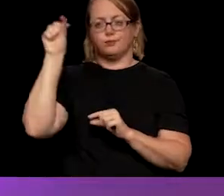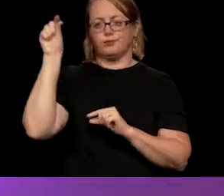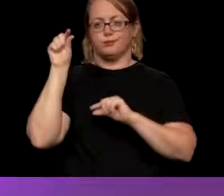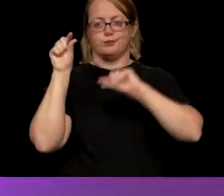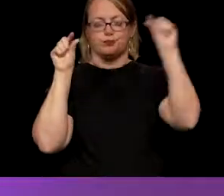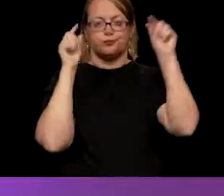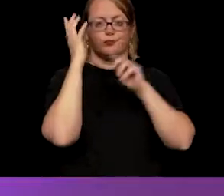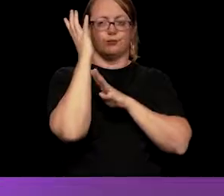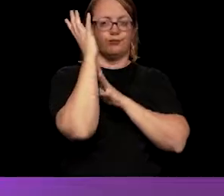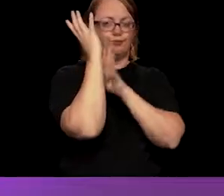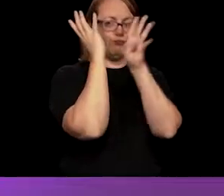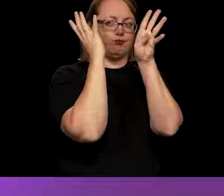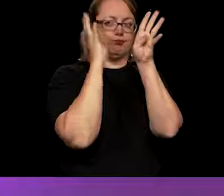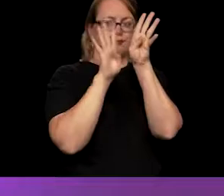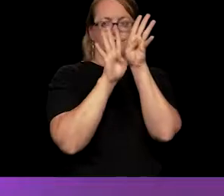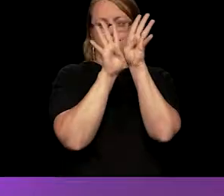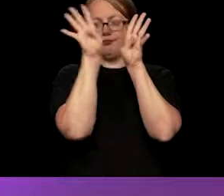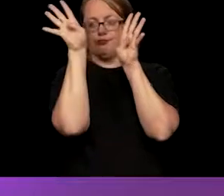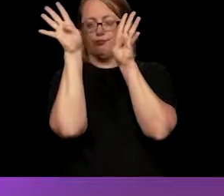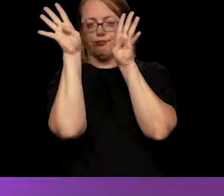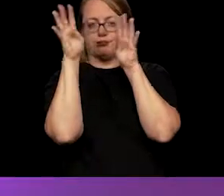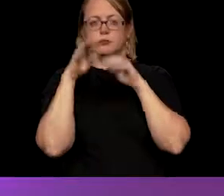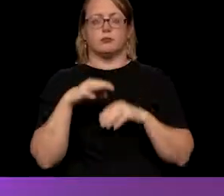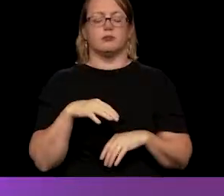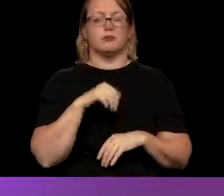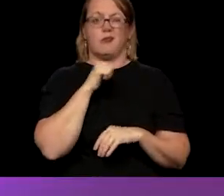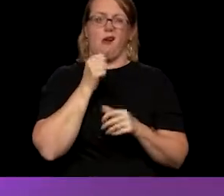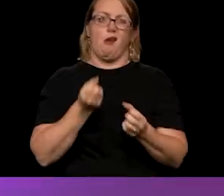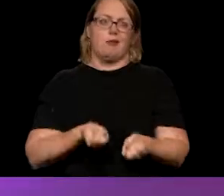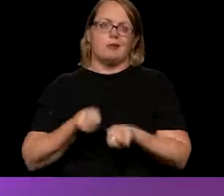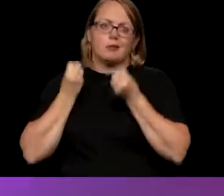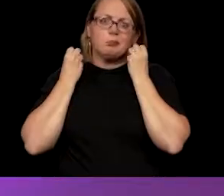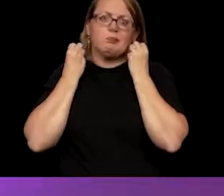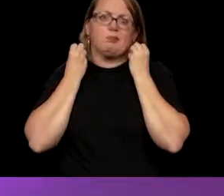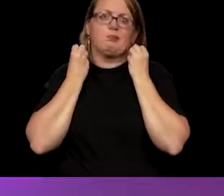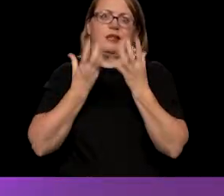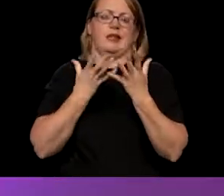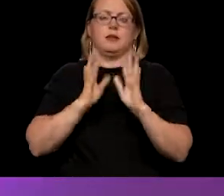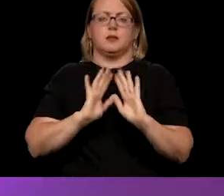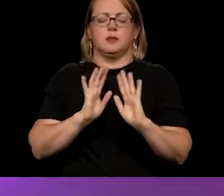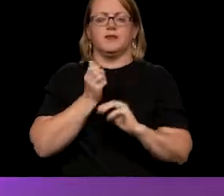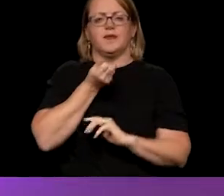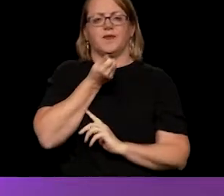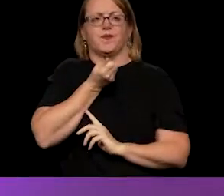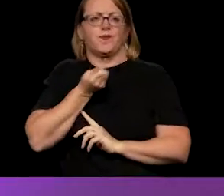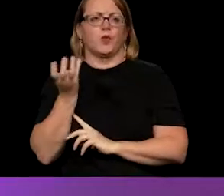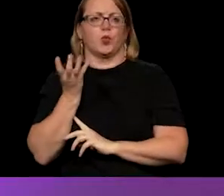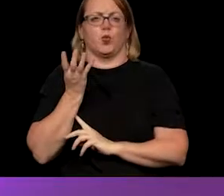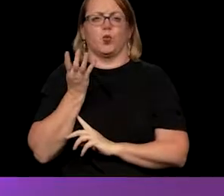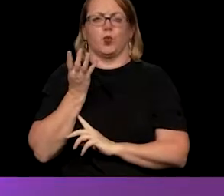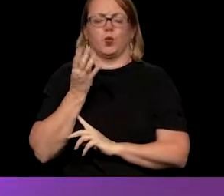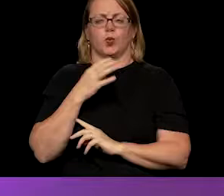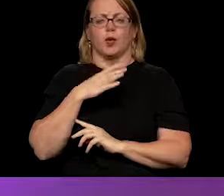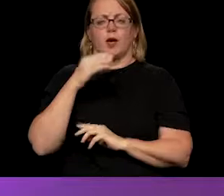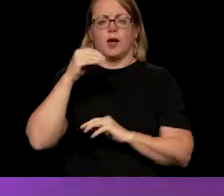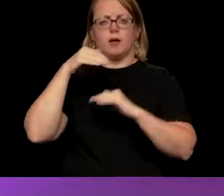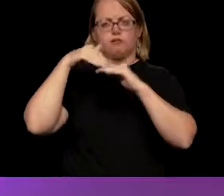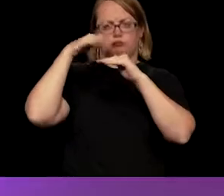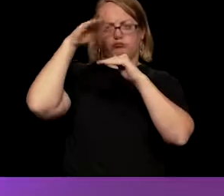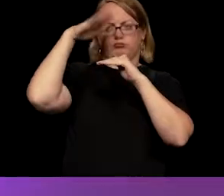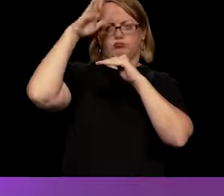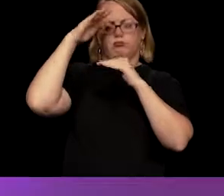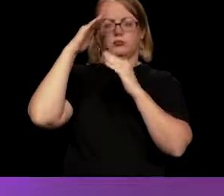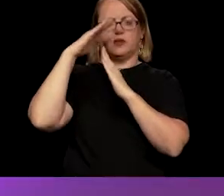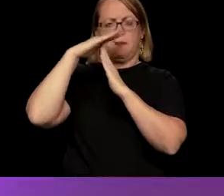And we're going to be putting them towards the top of the canvas. We want to leave the bottom nice and open. Now, I don't want